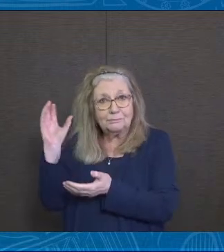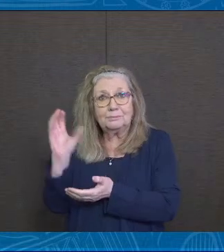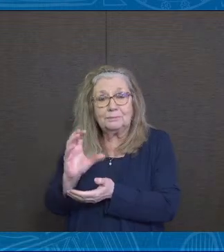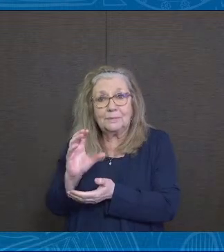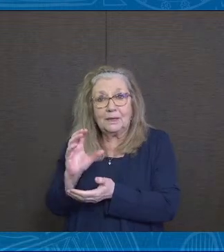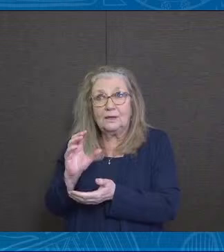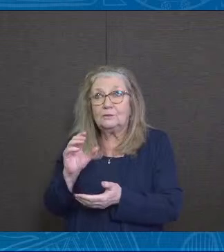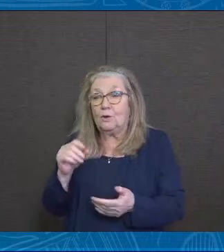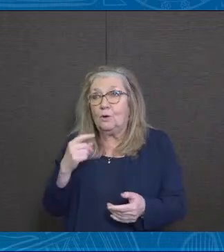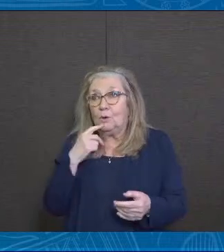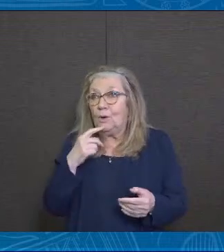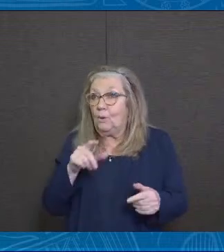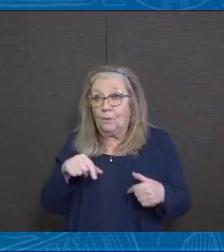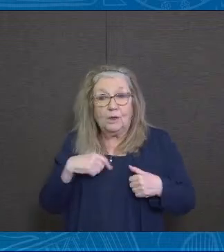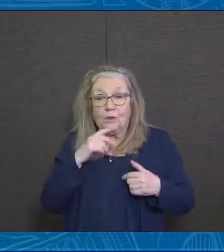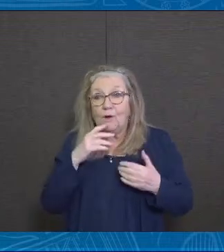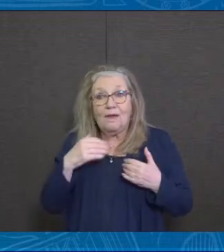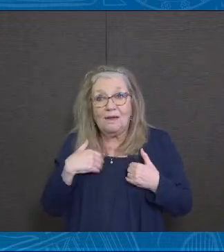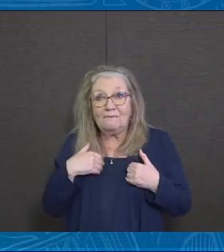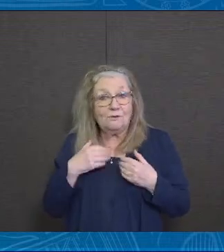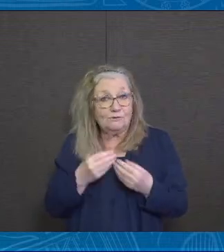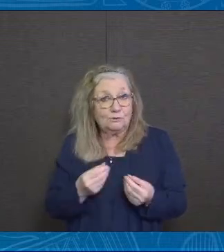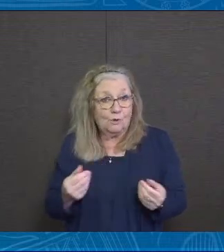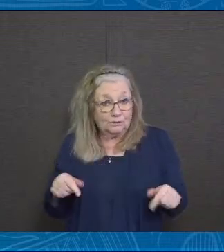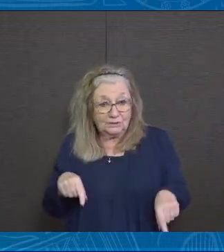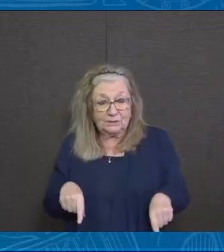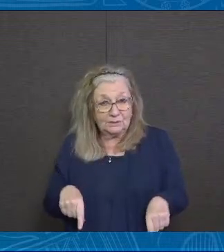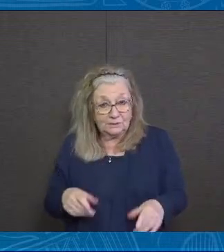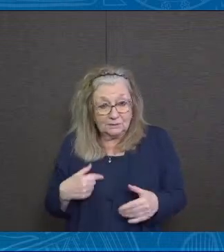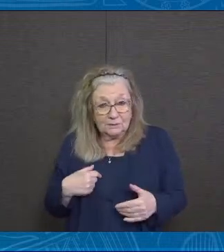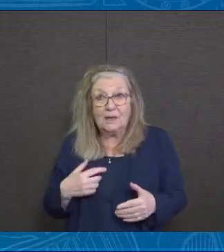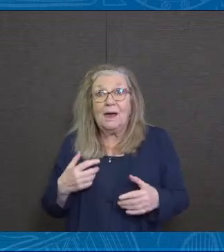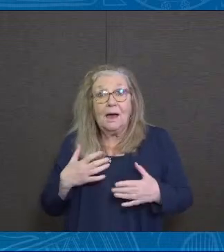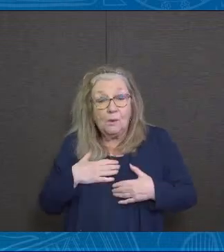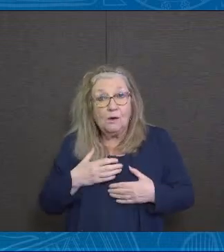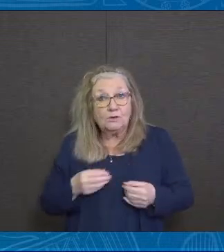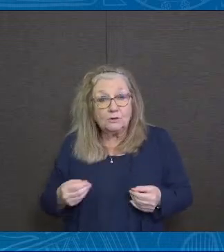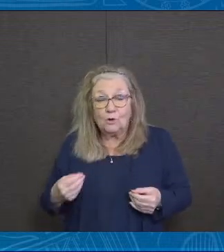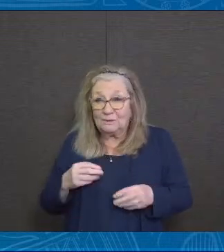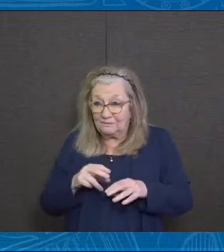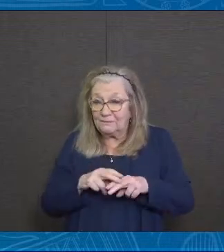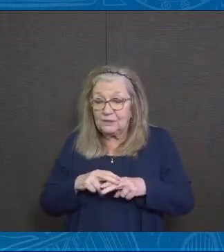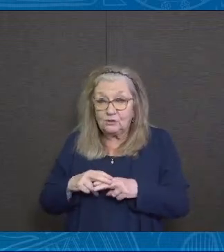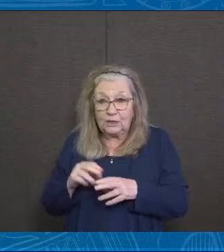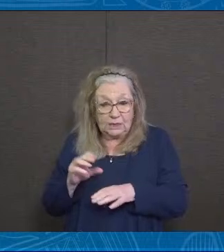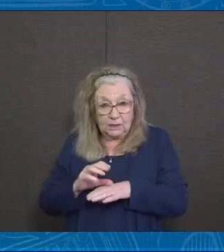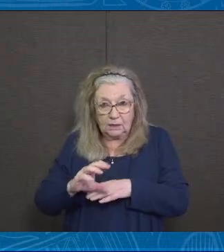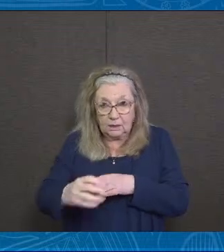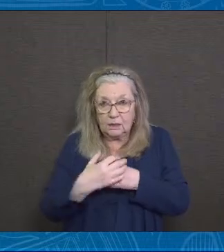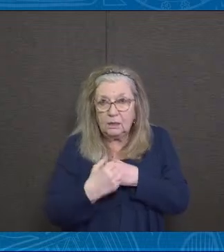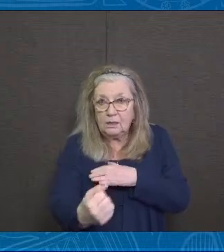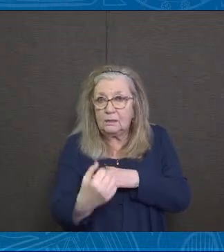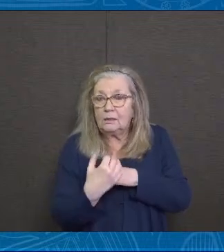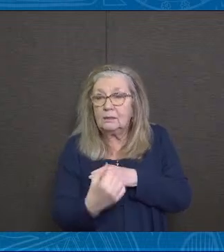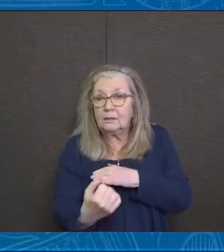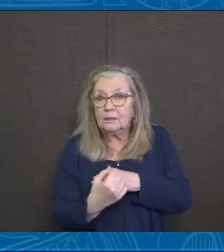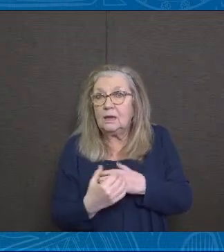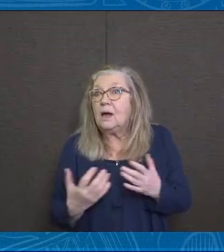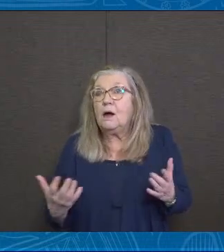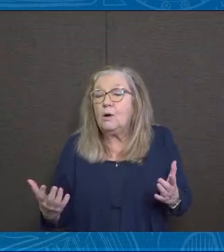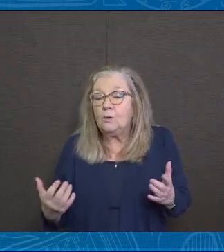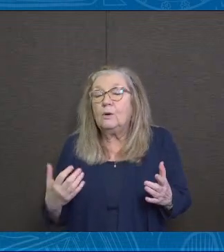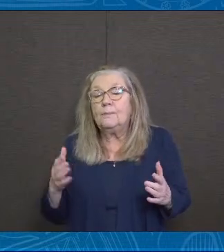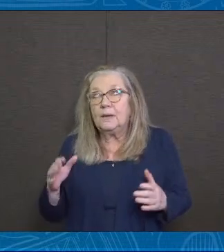limited physical resources that we have. So Fiji, through the assistance of international